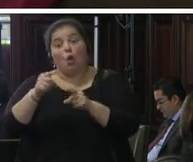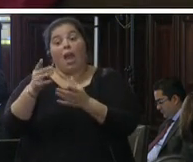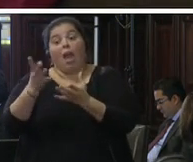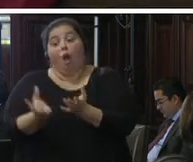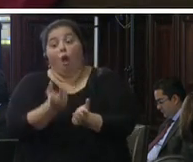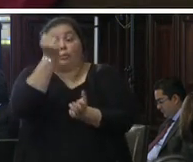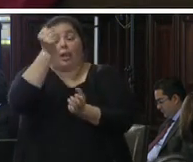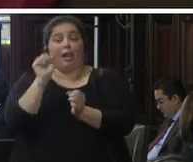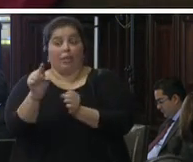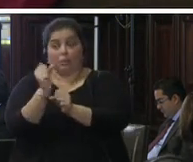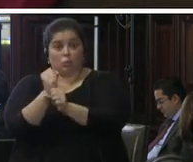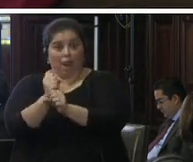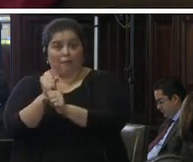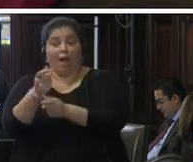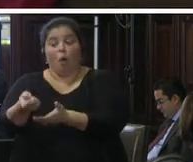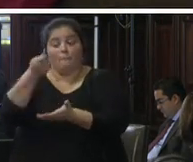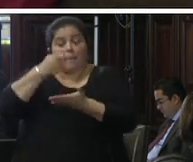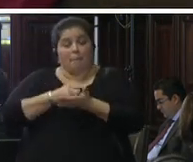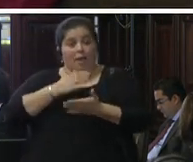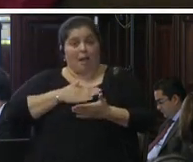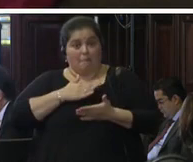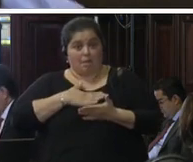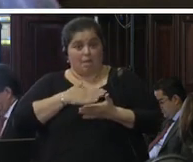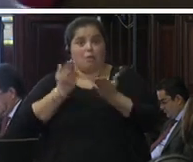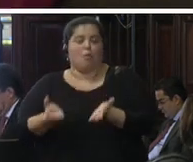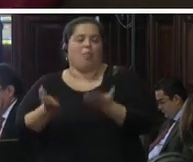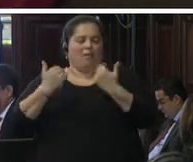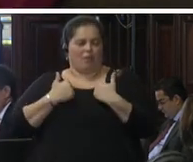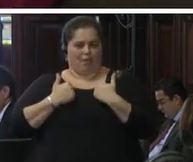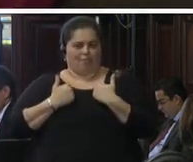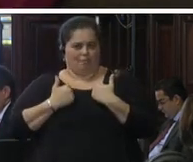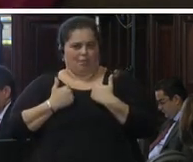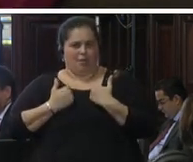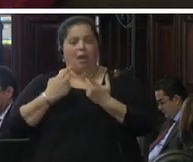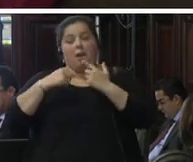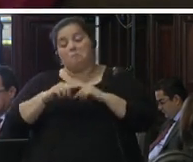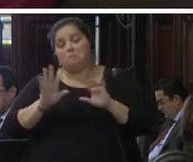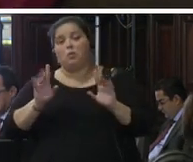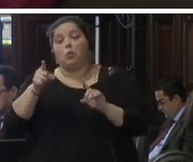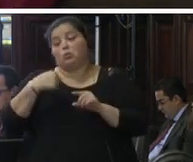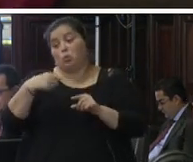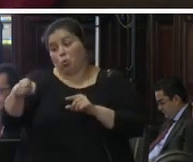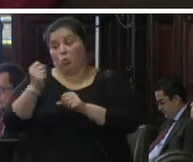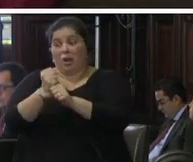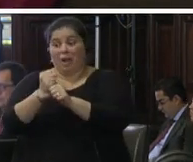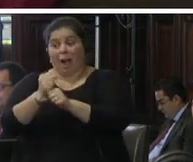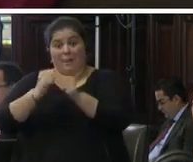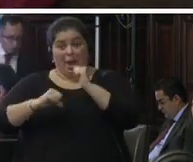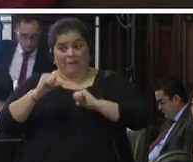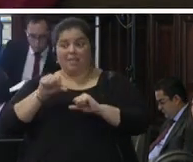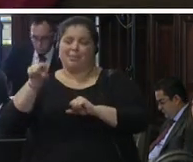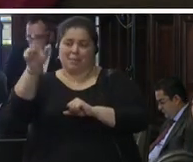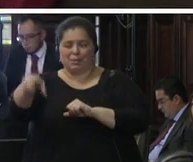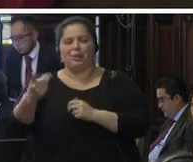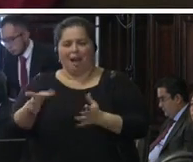them and when you're working for the victim you are now admitting that you did wrong to that person why